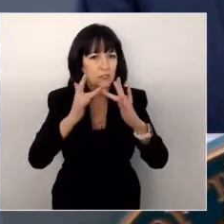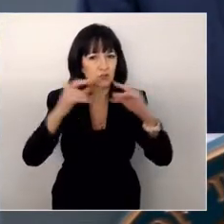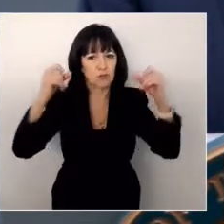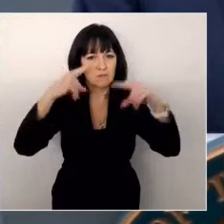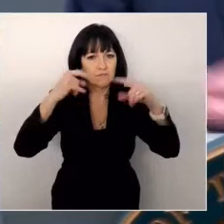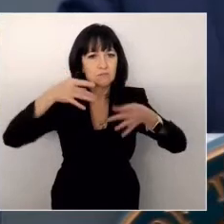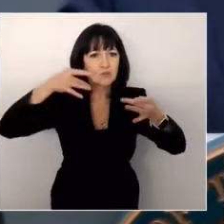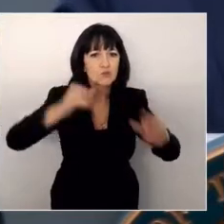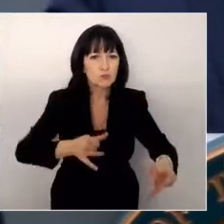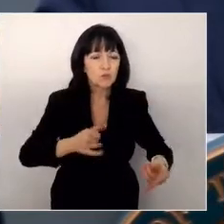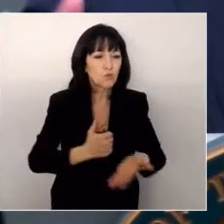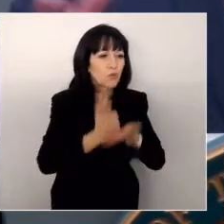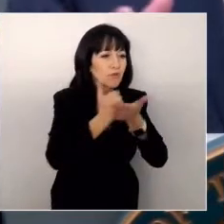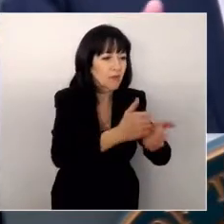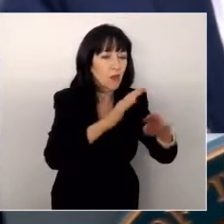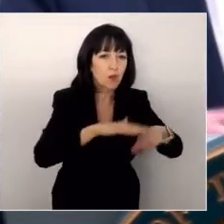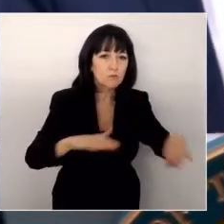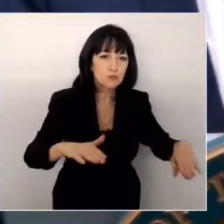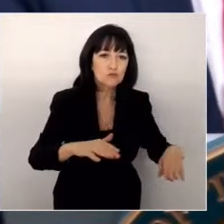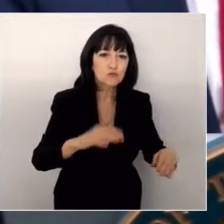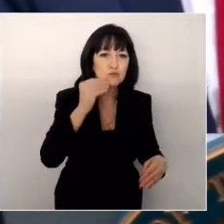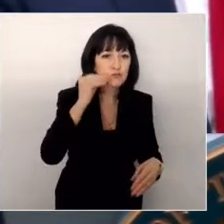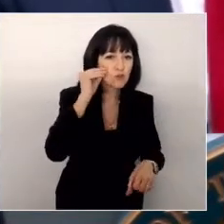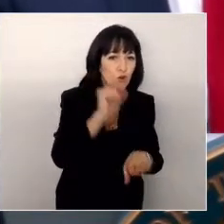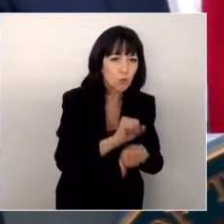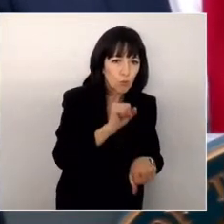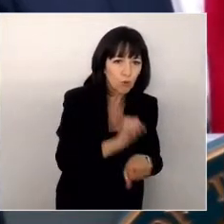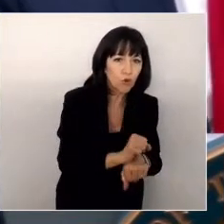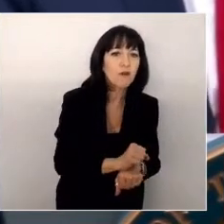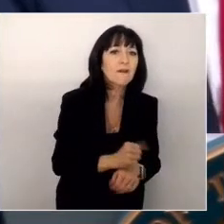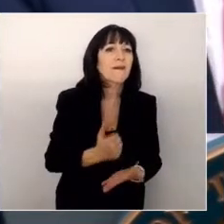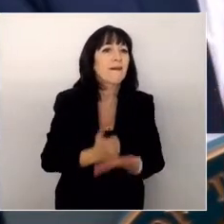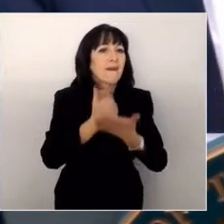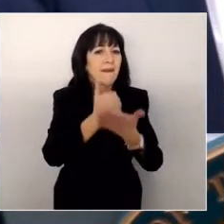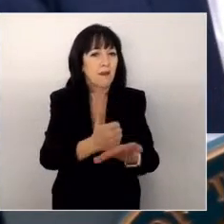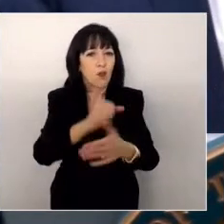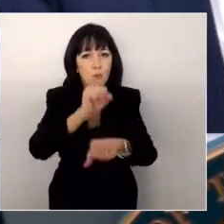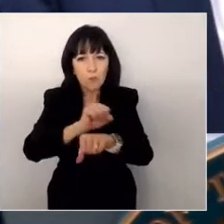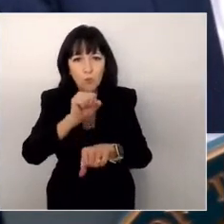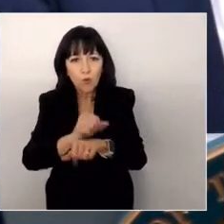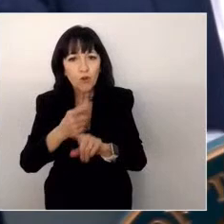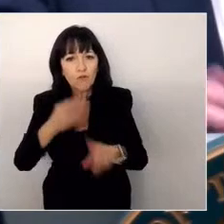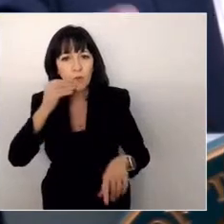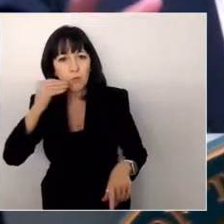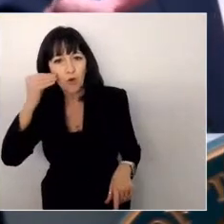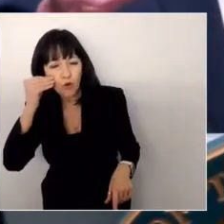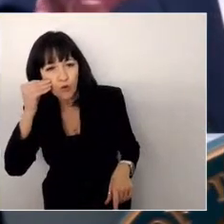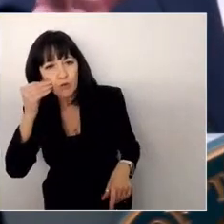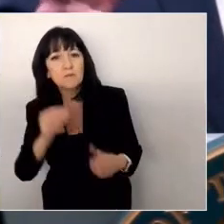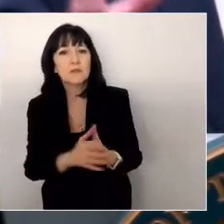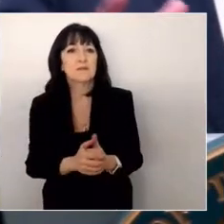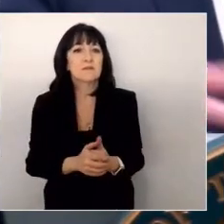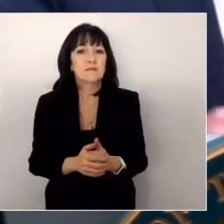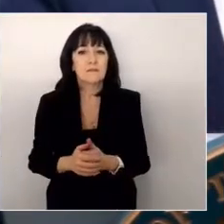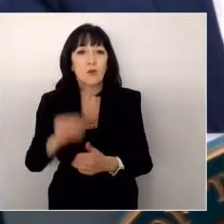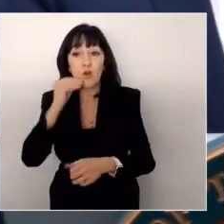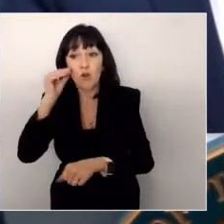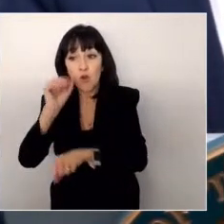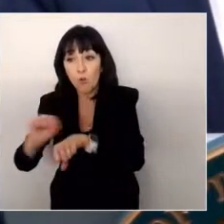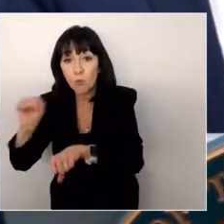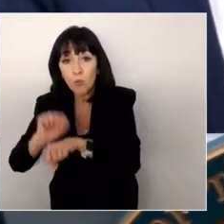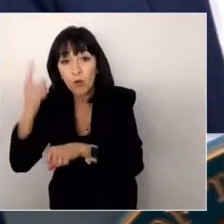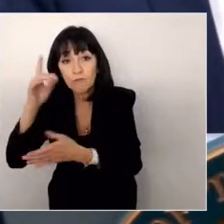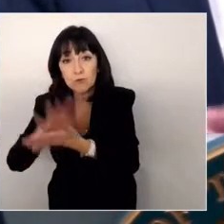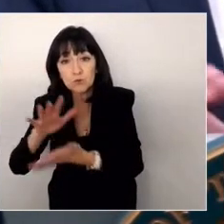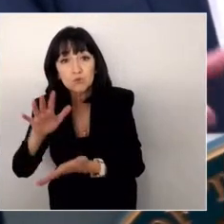homework, work from home, or continue their education online. We're investing over $100 million in